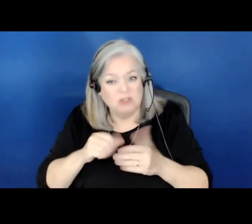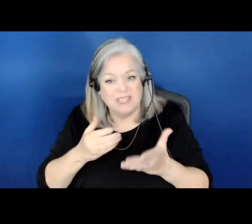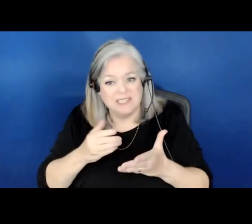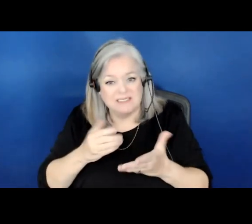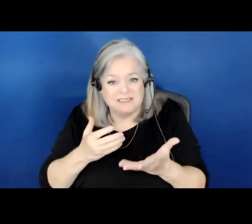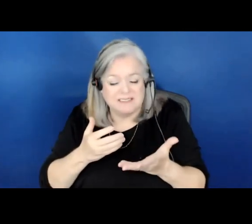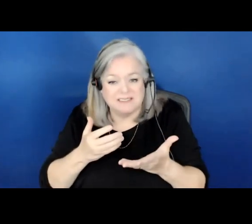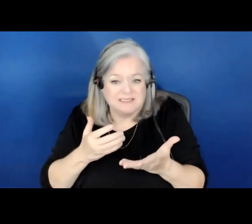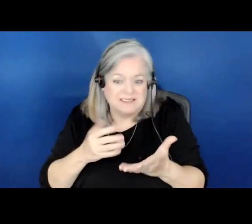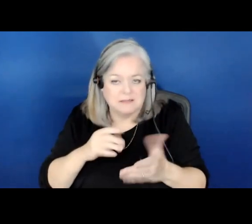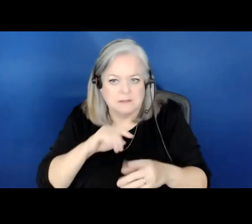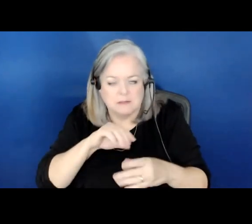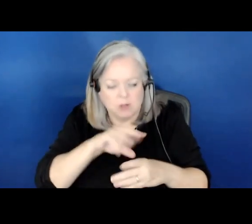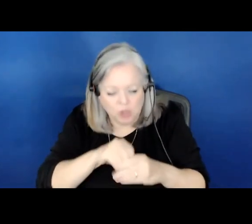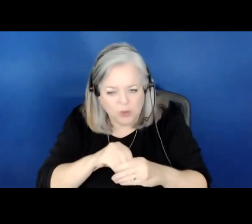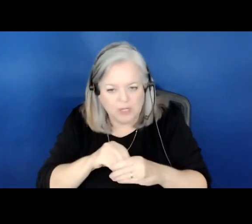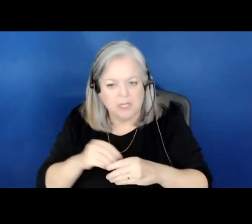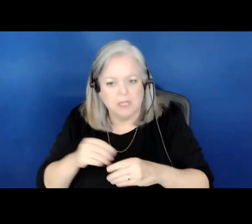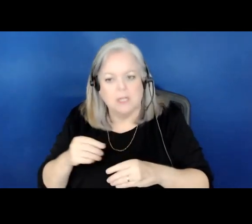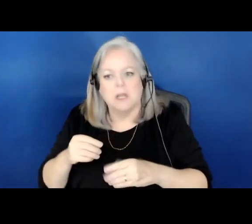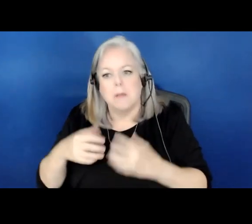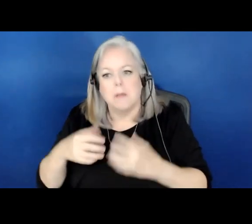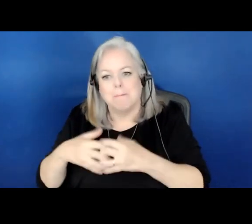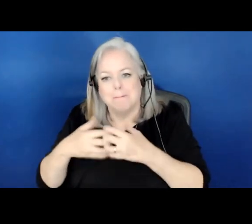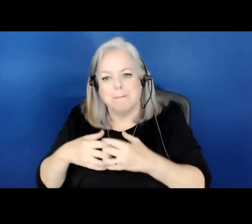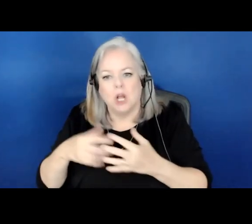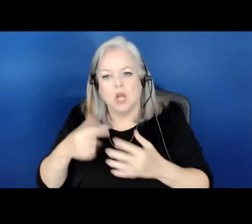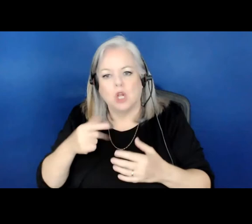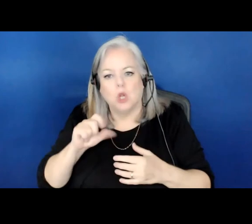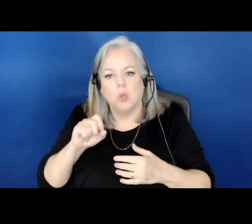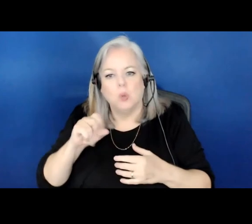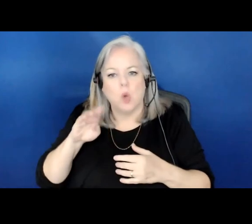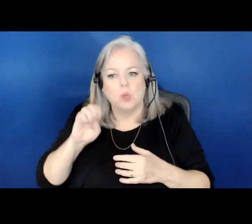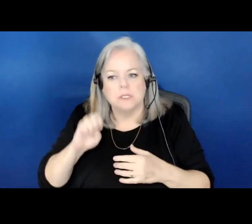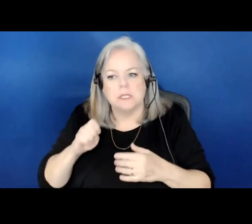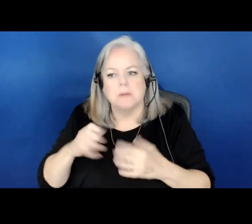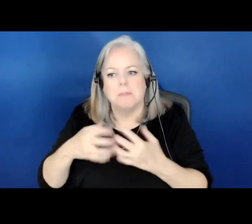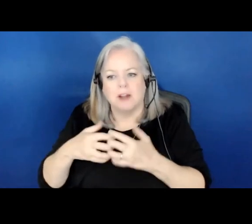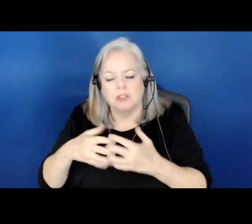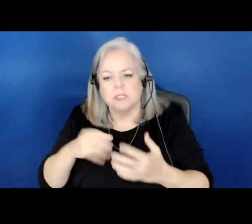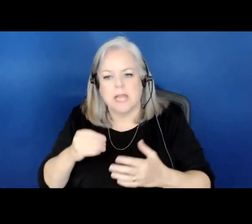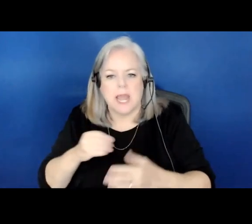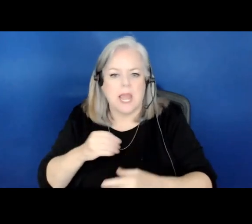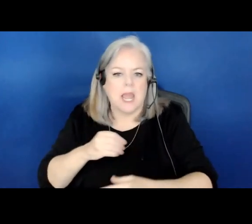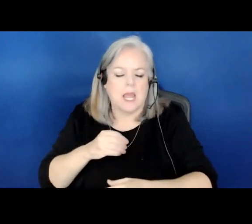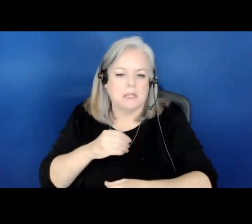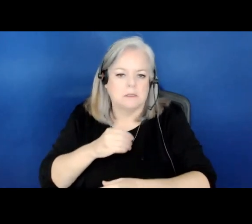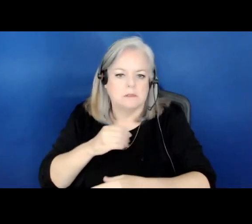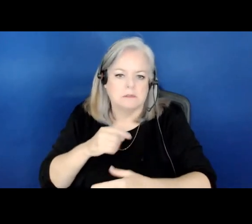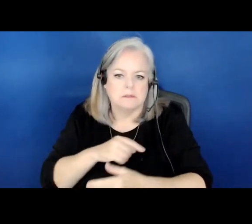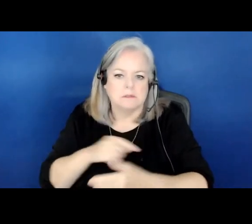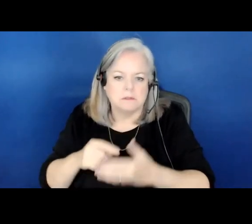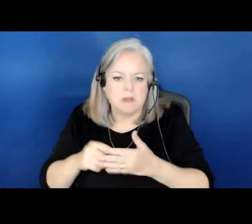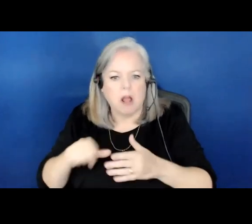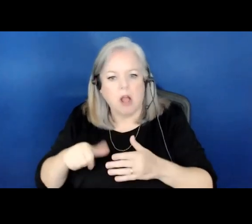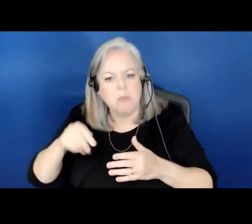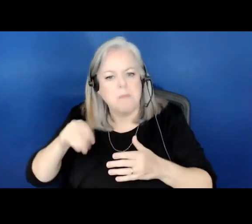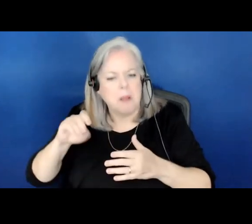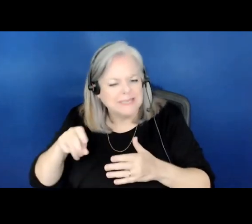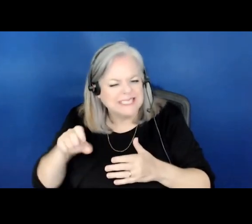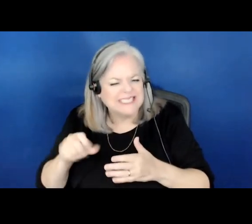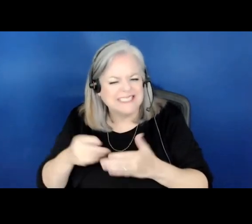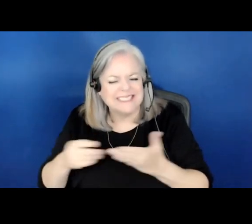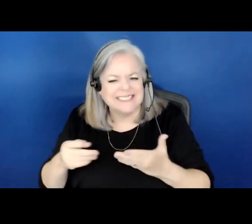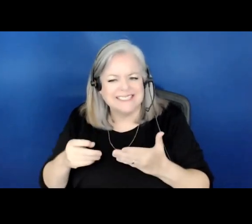insulin pumps to be accessible for people with disabilities, including individuals who have lost their vision